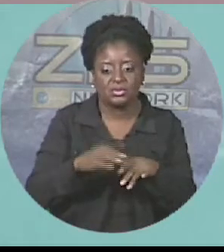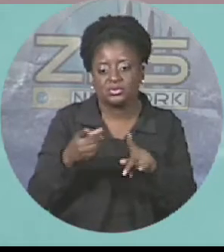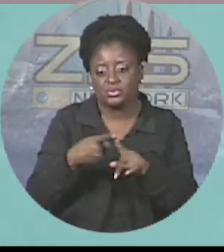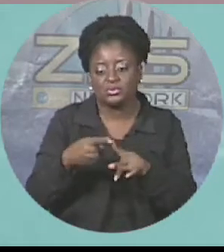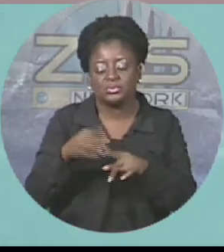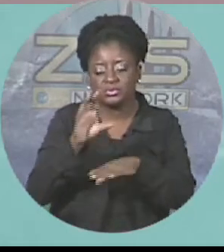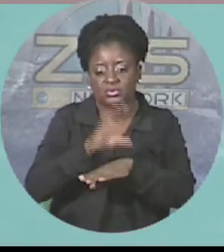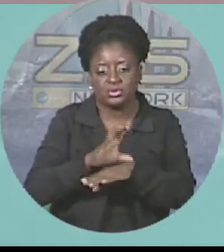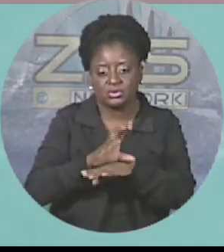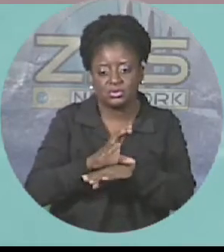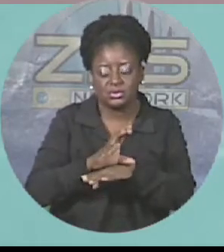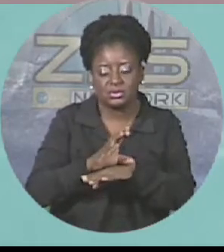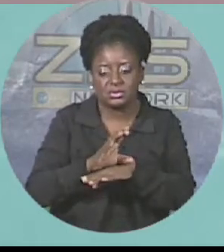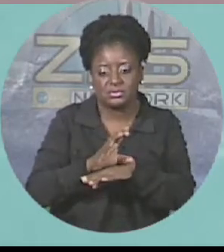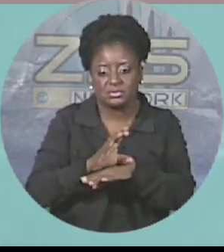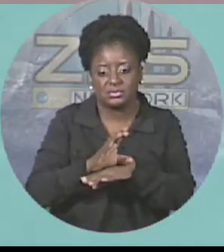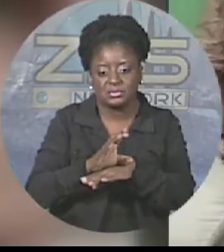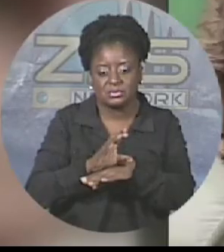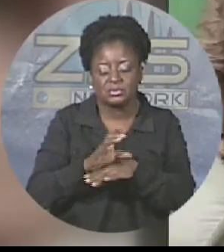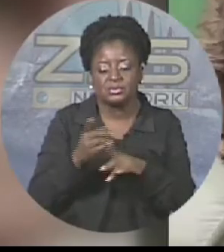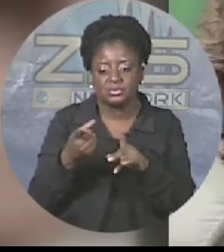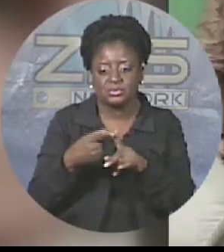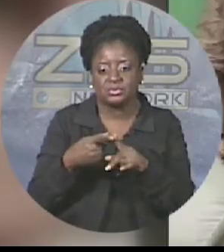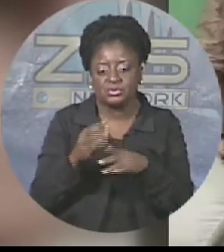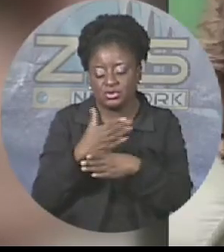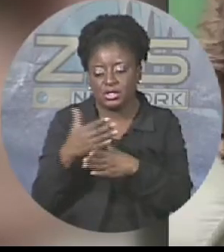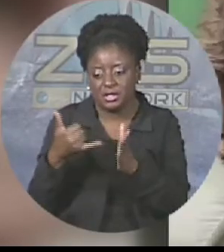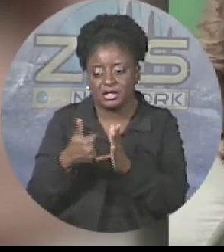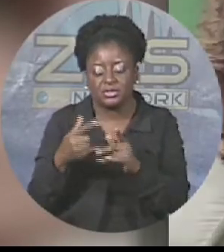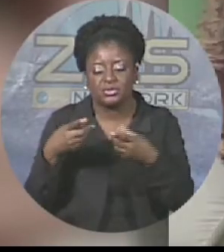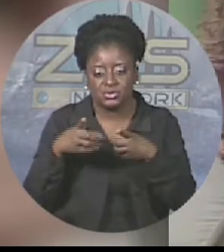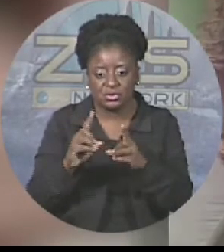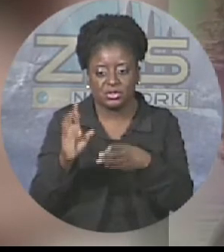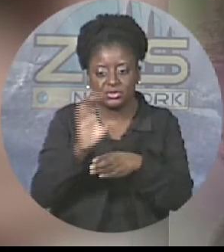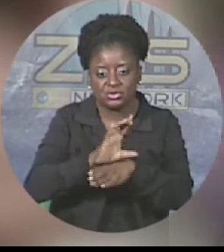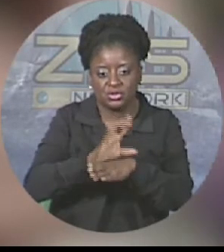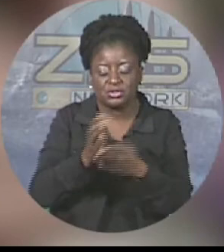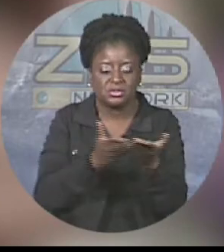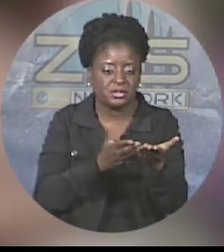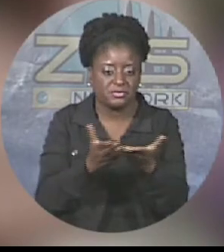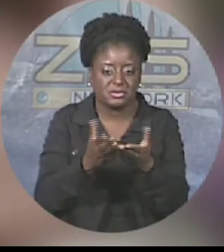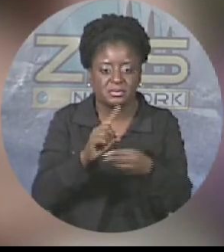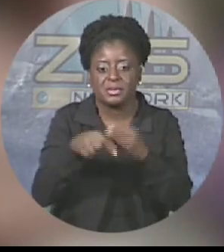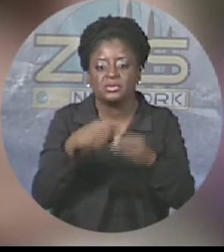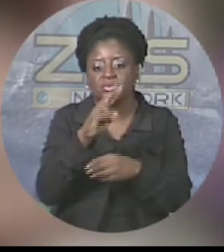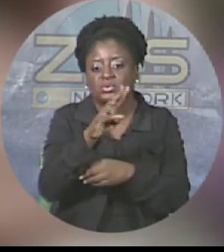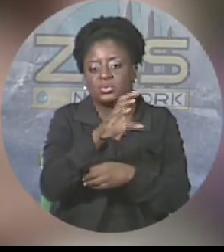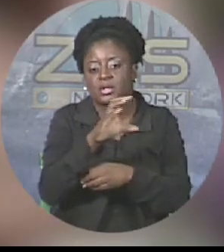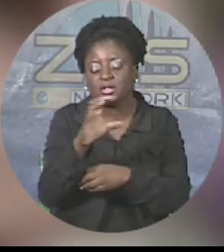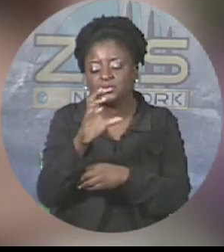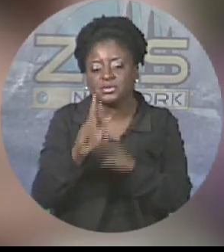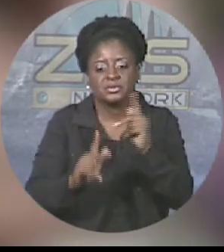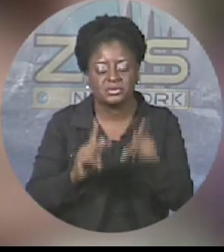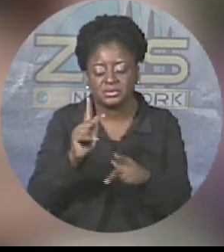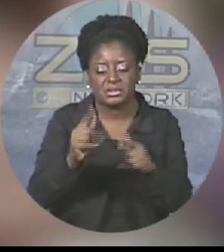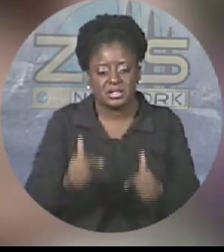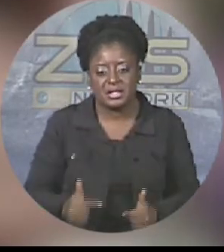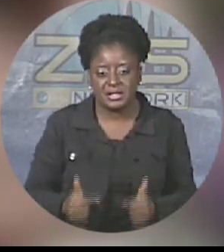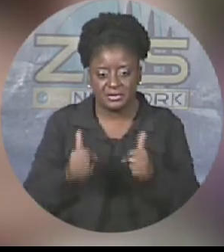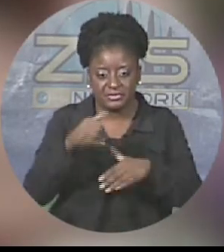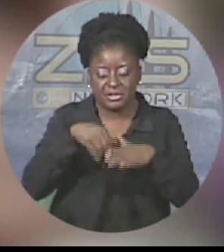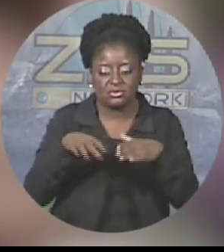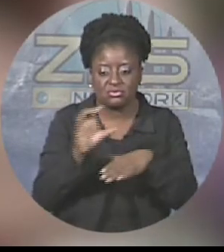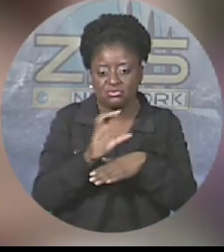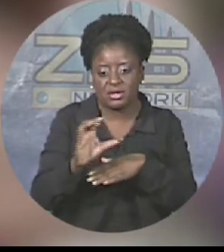it during their worship services. About 200 residents now reside in Crooked Island. Many of them returned